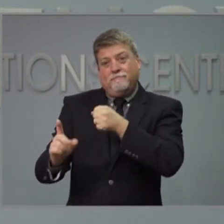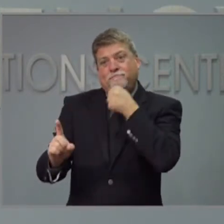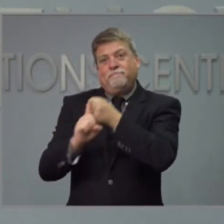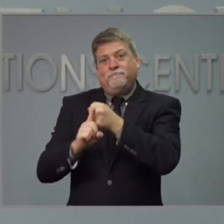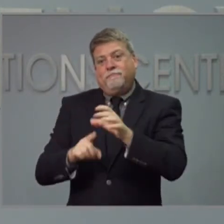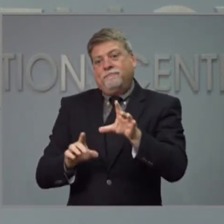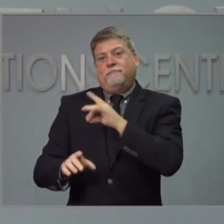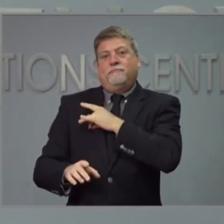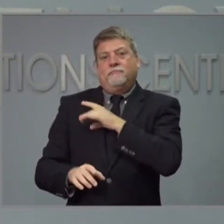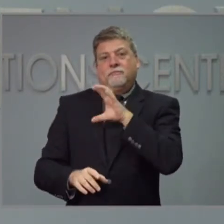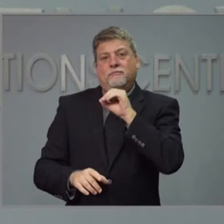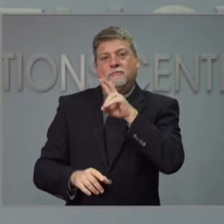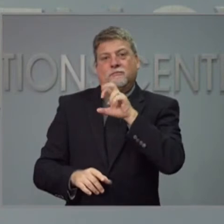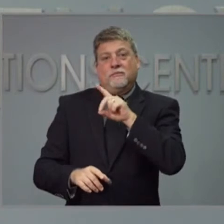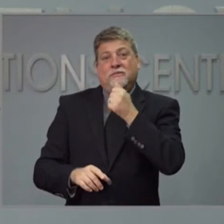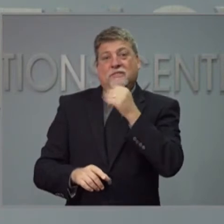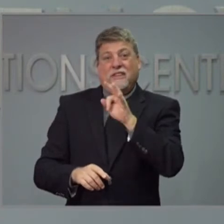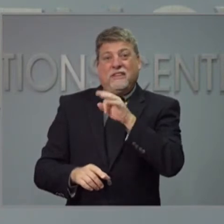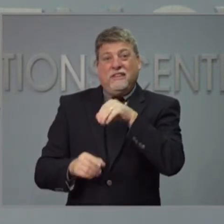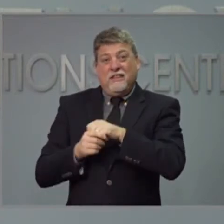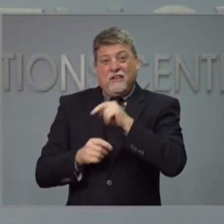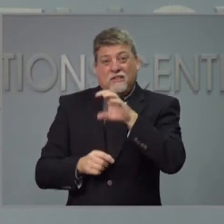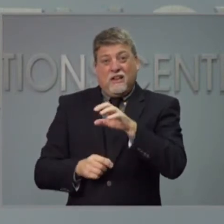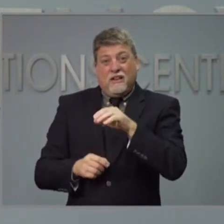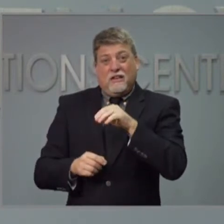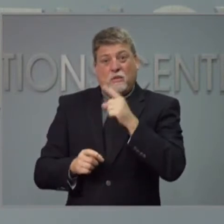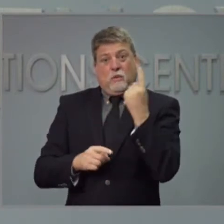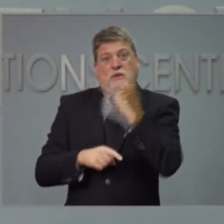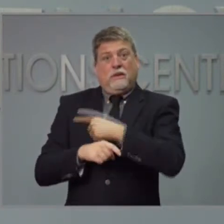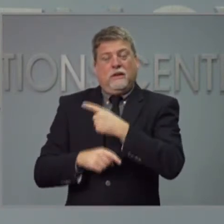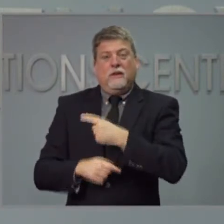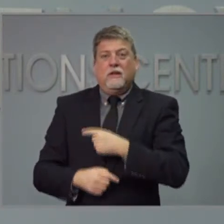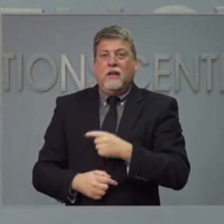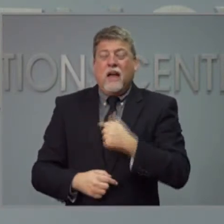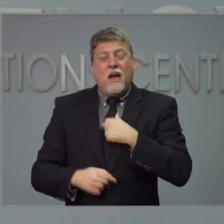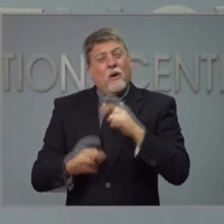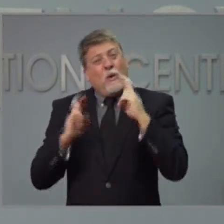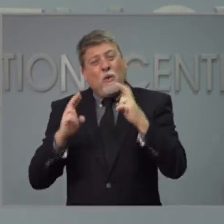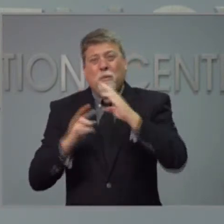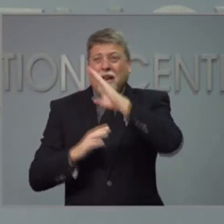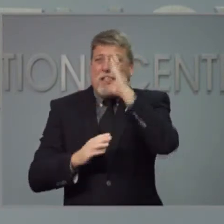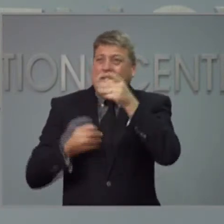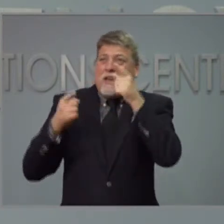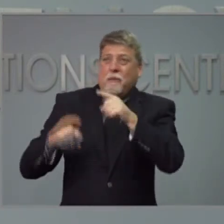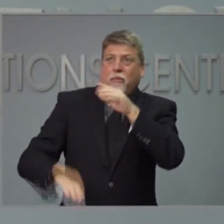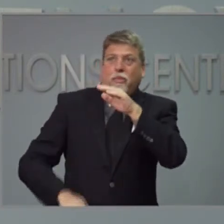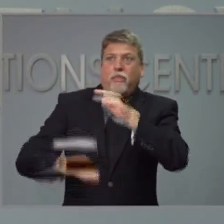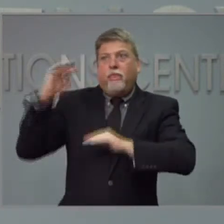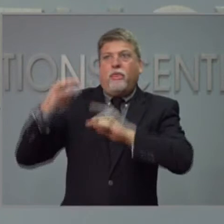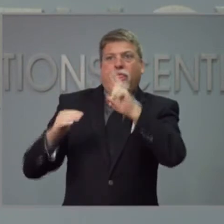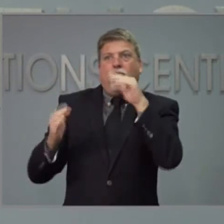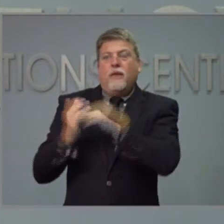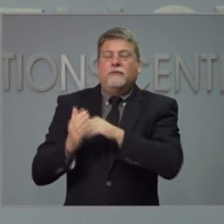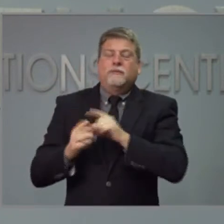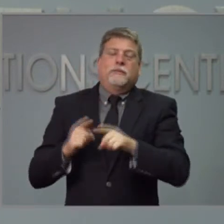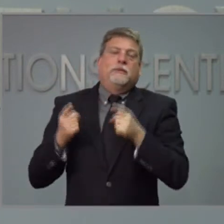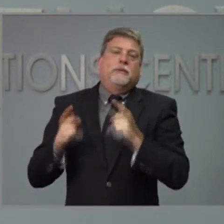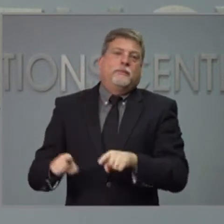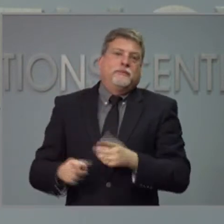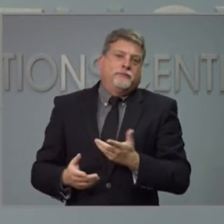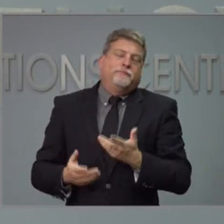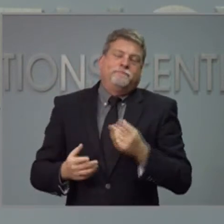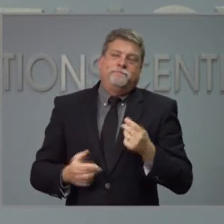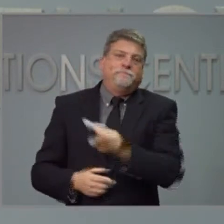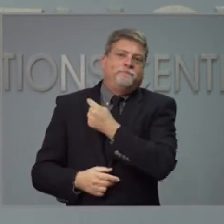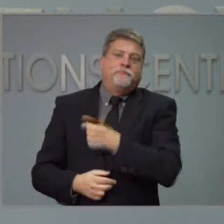Carolina. That's not a number I hoped we would see. The percent of tests that are positive and our hospitalizations are also